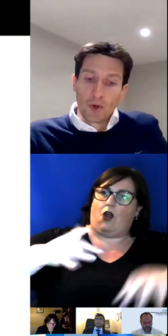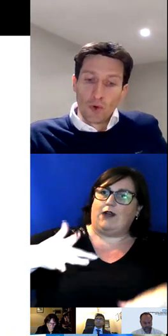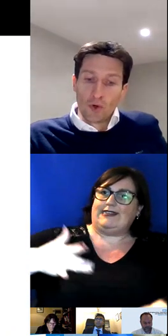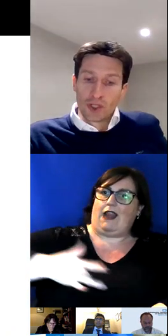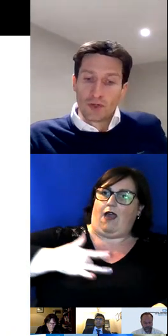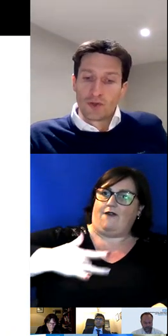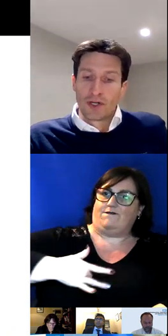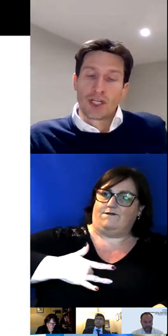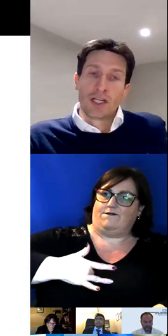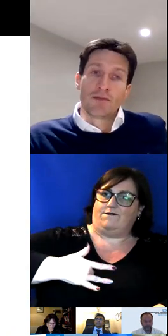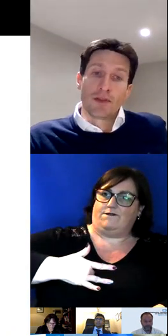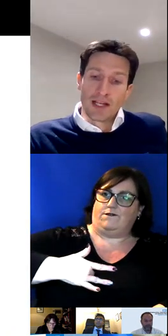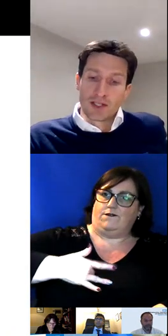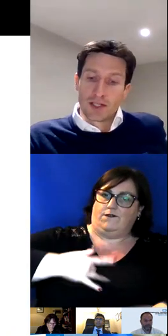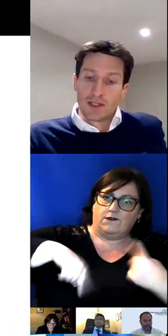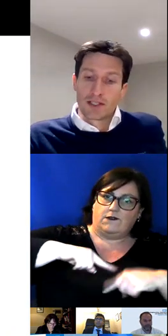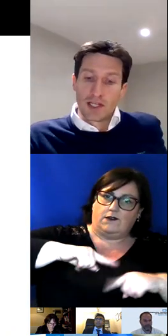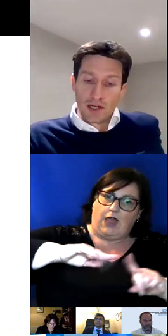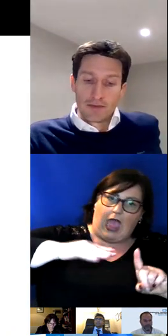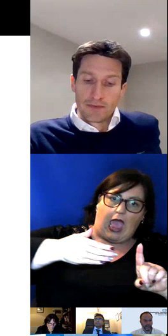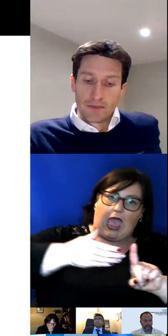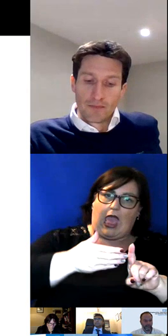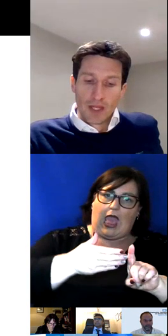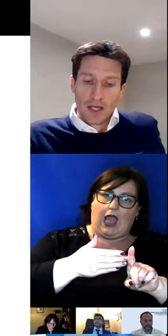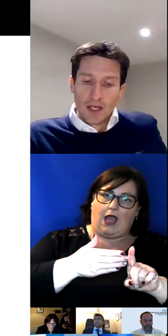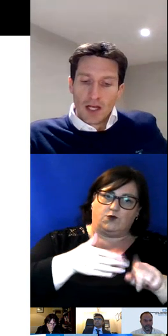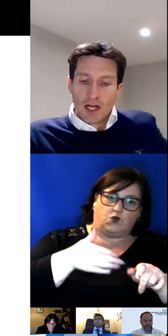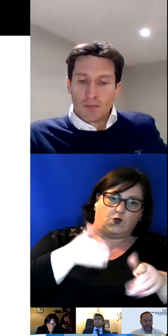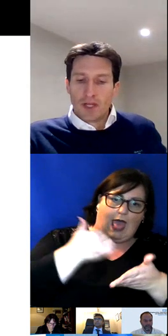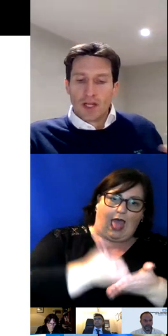to help all children achieve the best start in life.